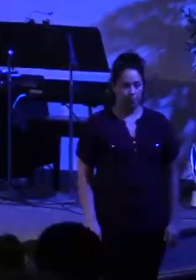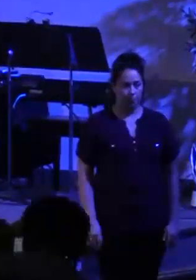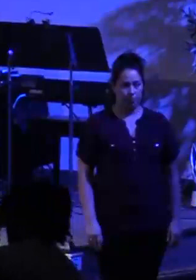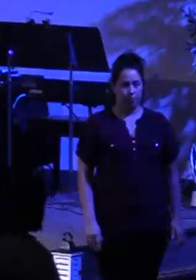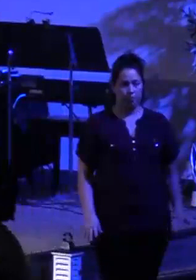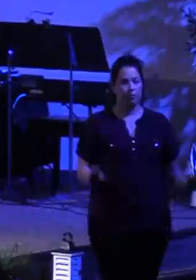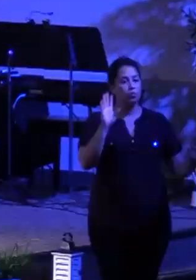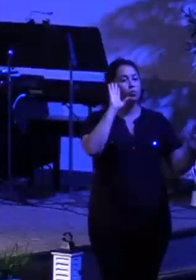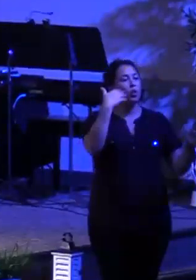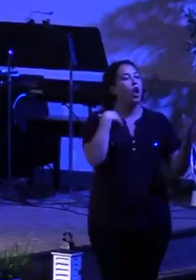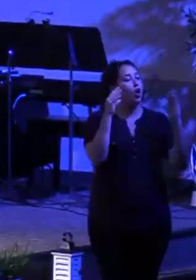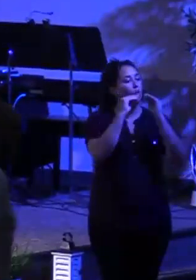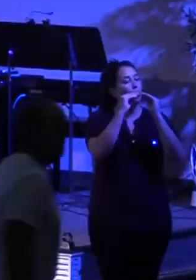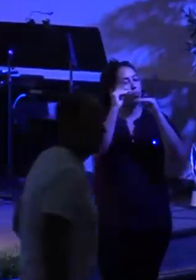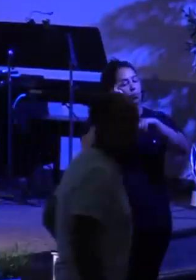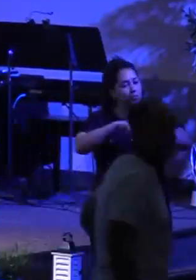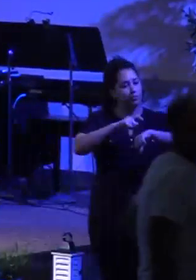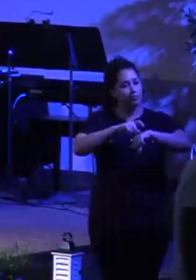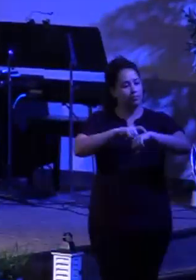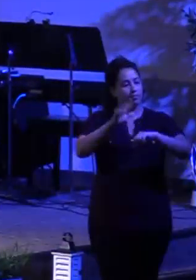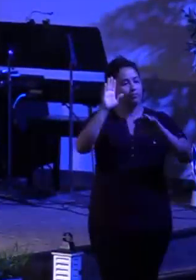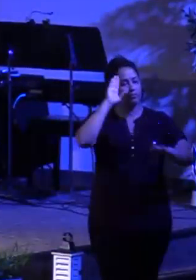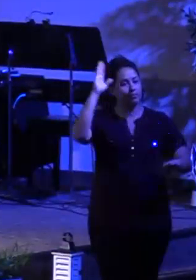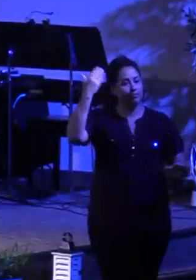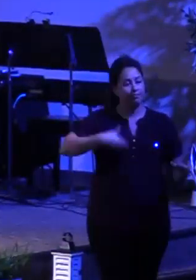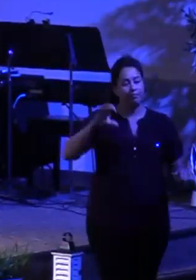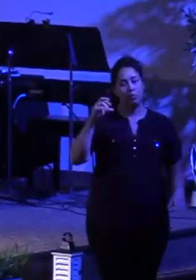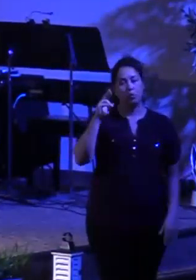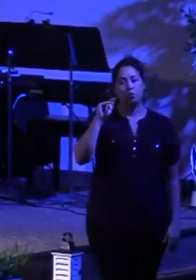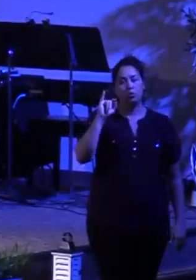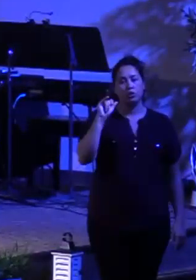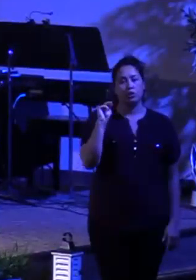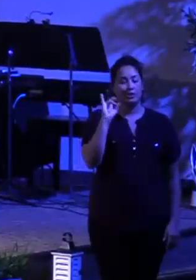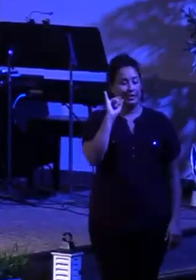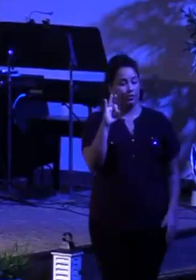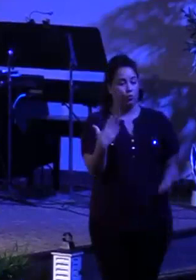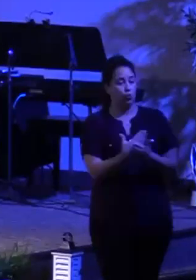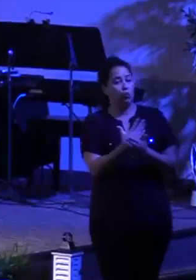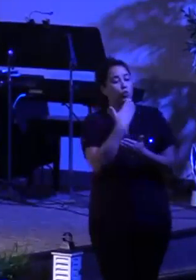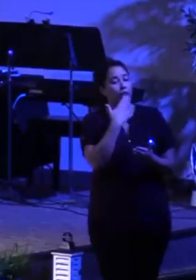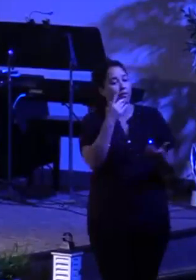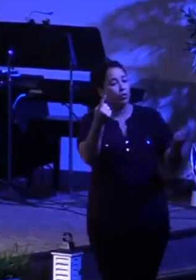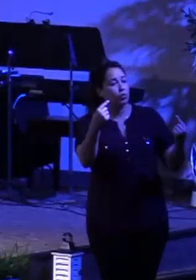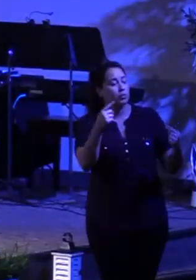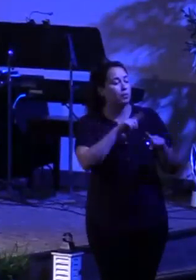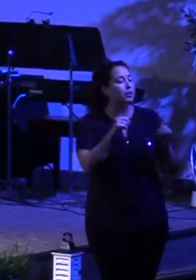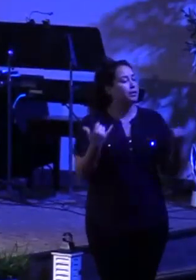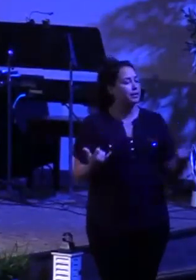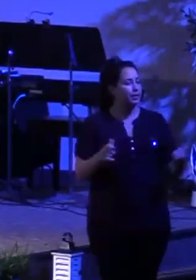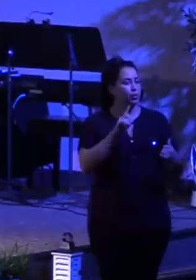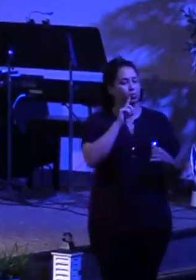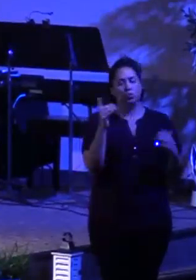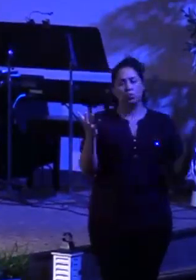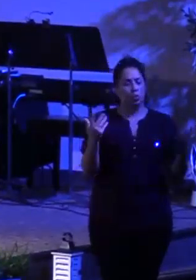We'll have more time for fellowship. My name is Christian, if you're new. Thanks for being here. Today, basically what we're doing is